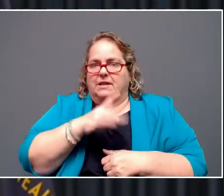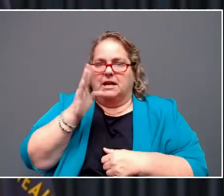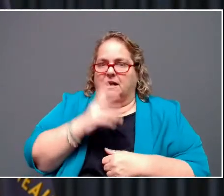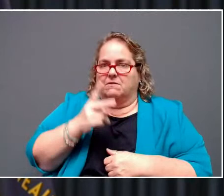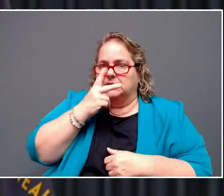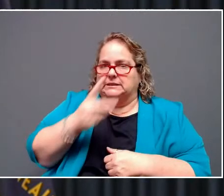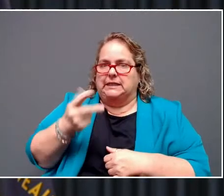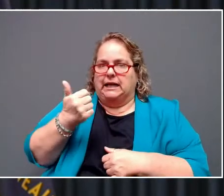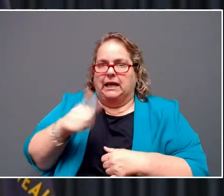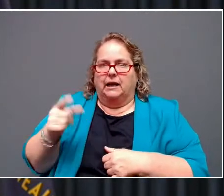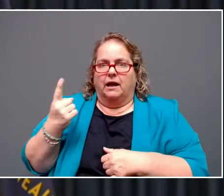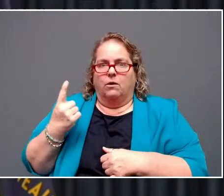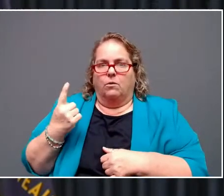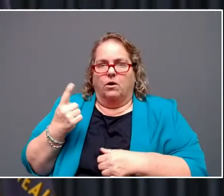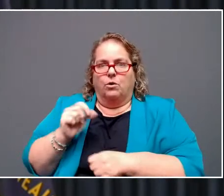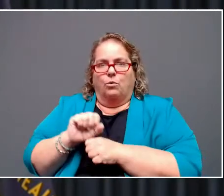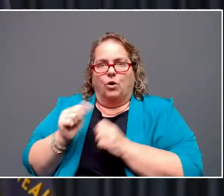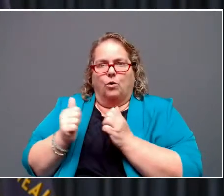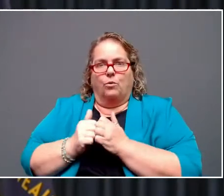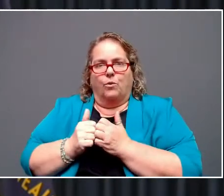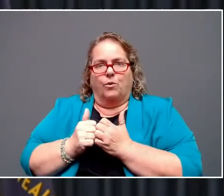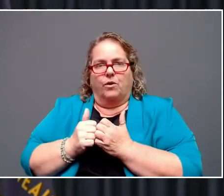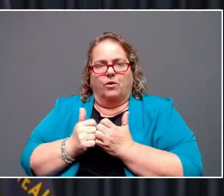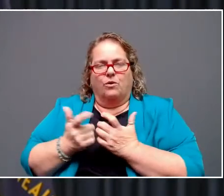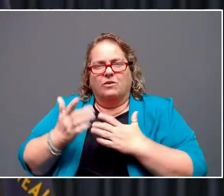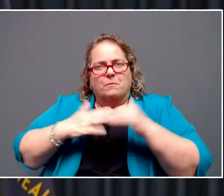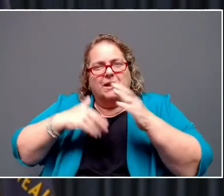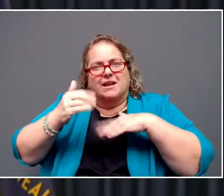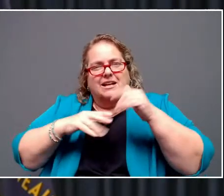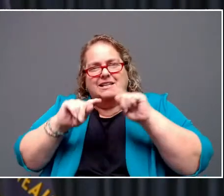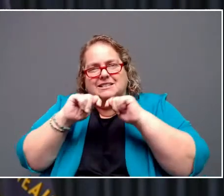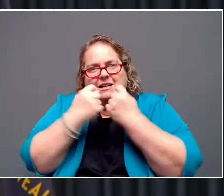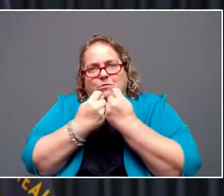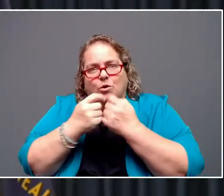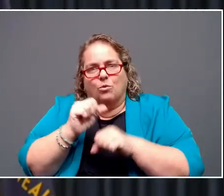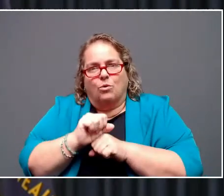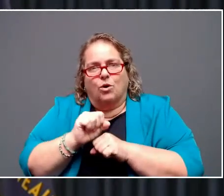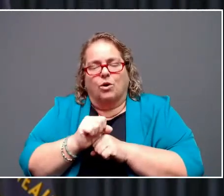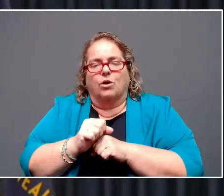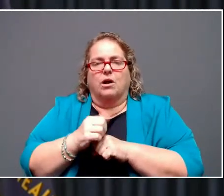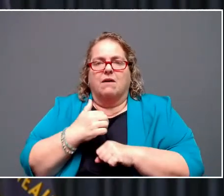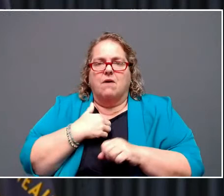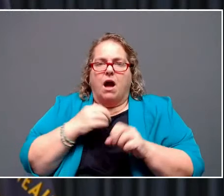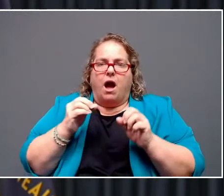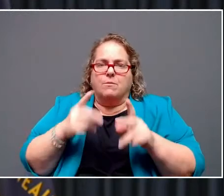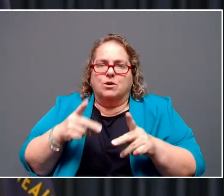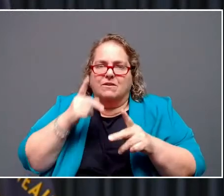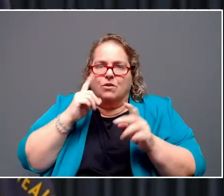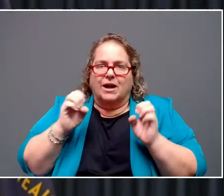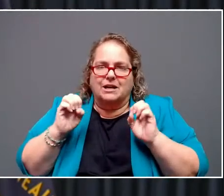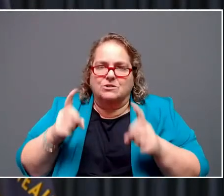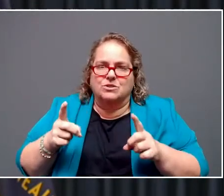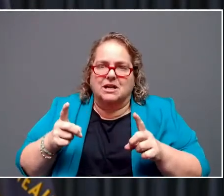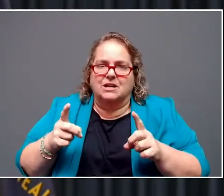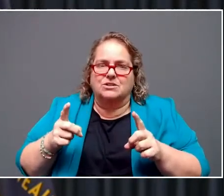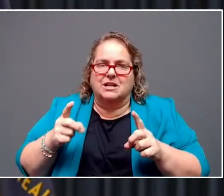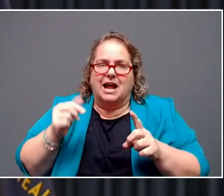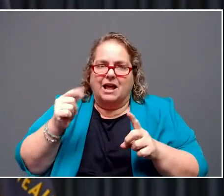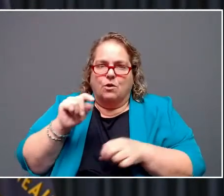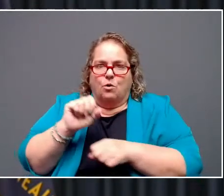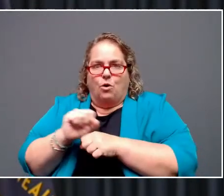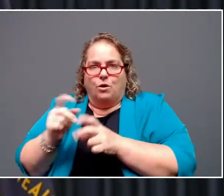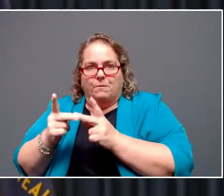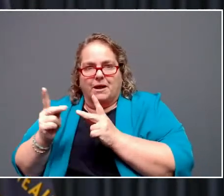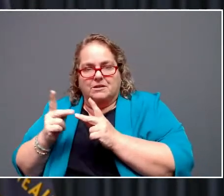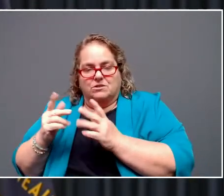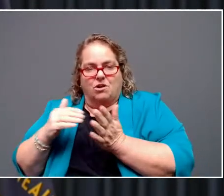else? We got to build teamwork. We've got to have opportunities for education at the workplace, which so often